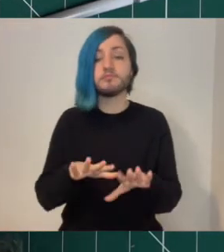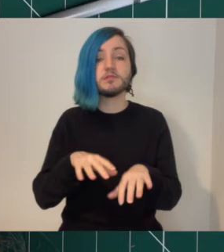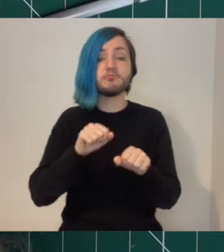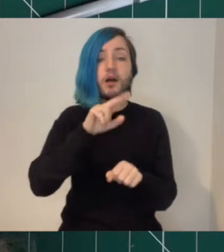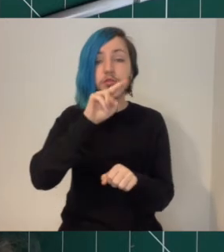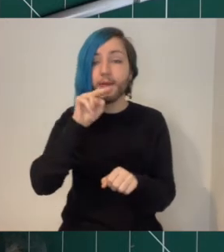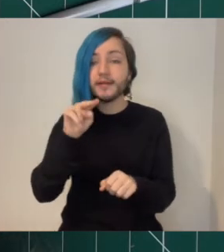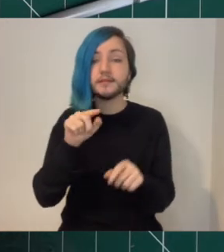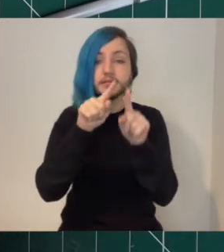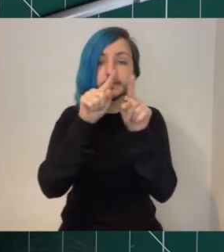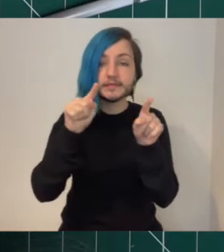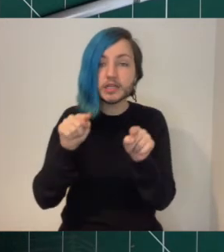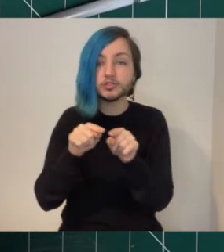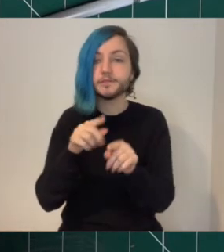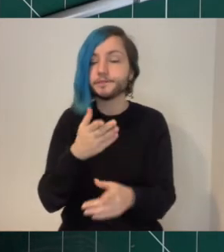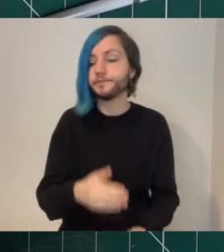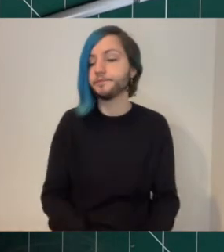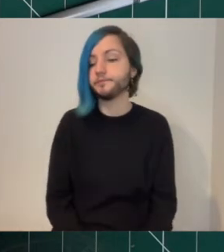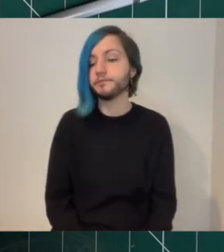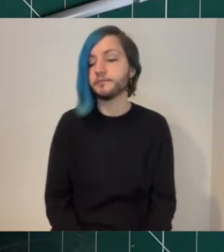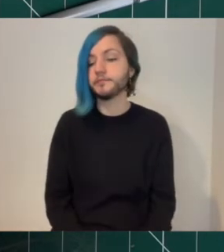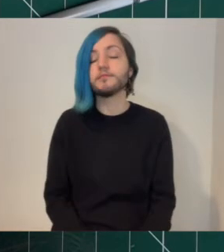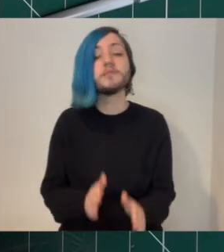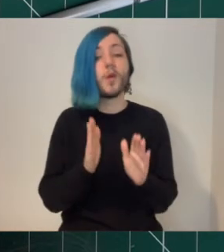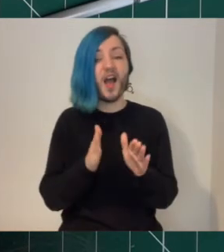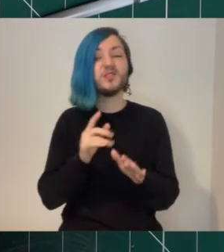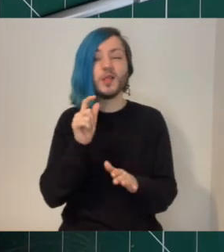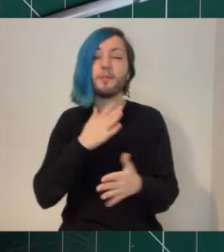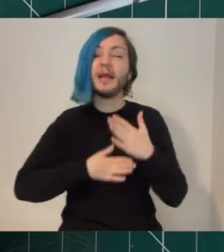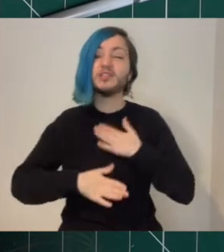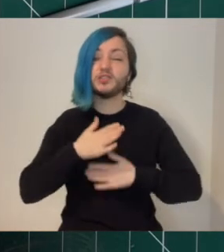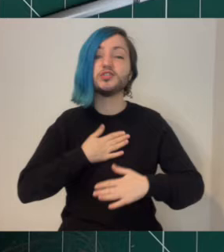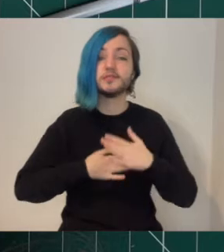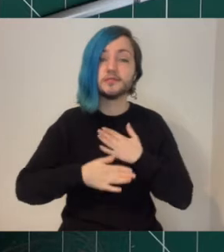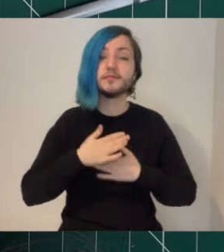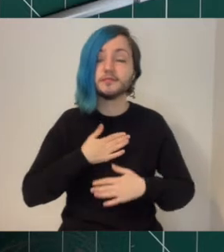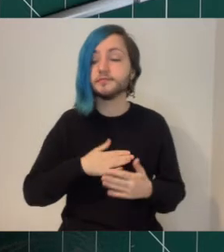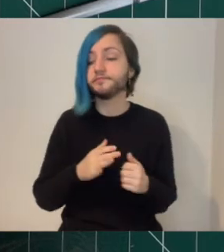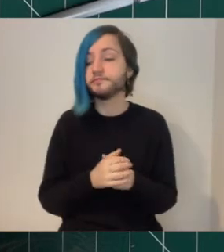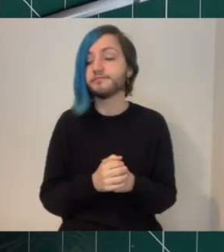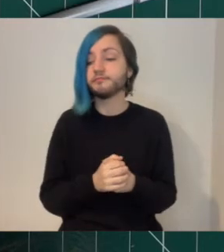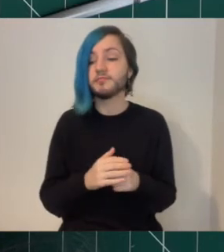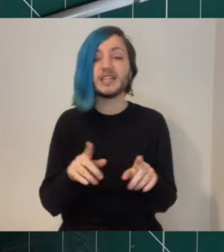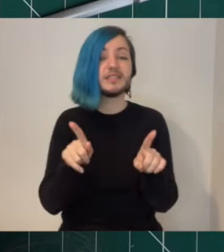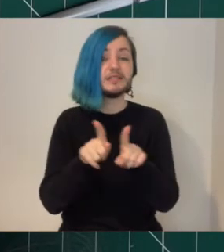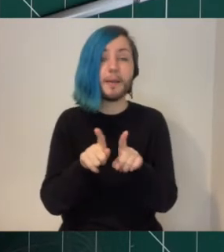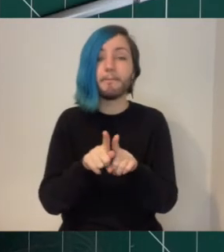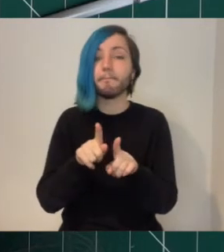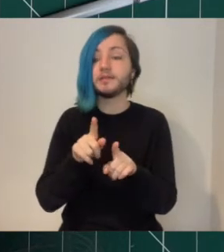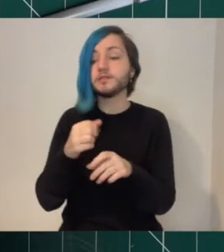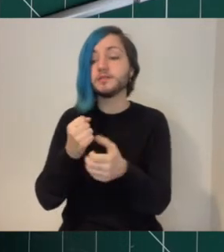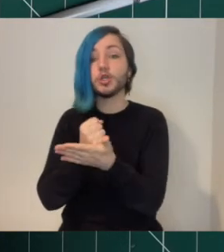start painting your sections. This does require a little bit of patience, and as we did with when